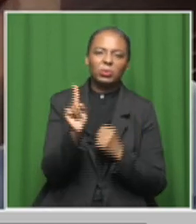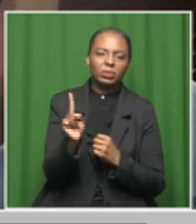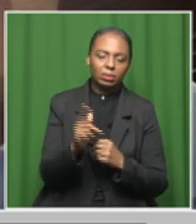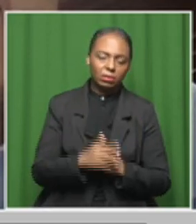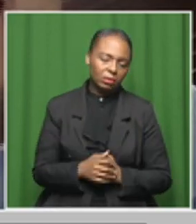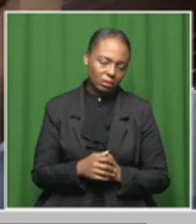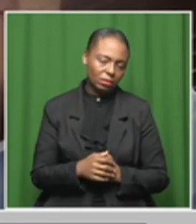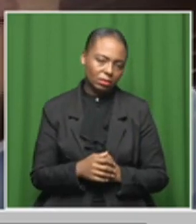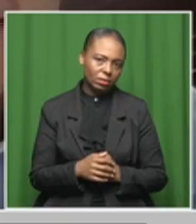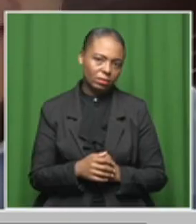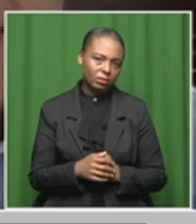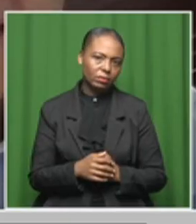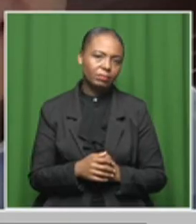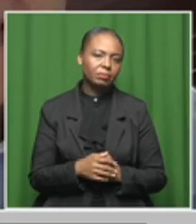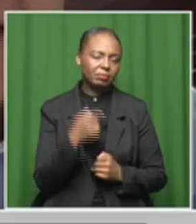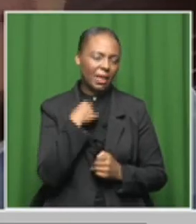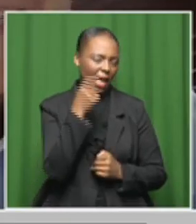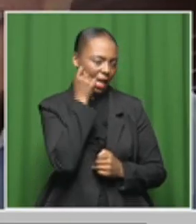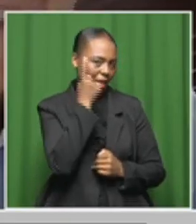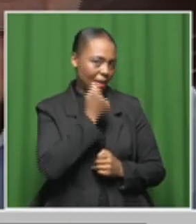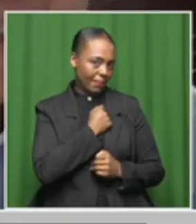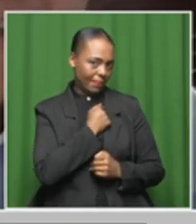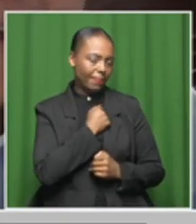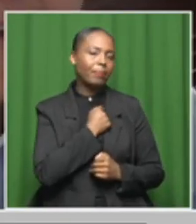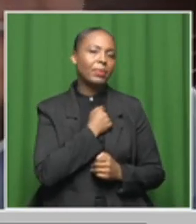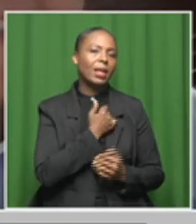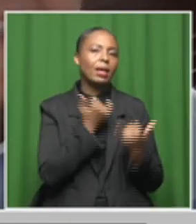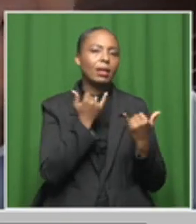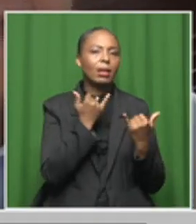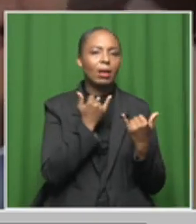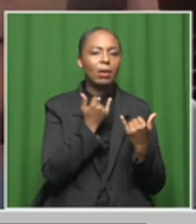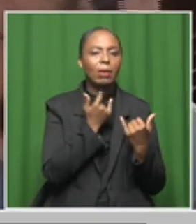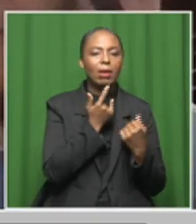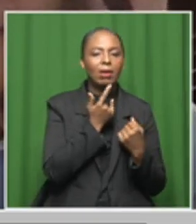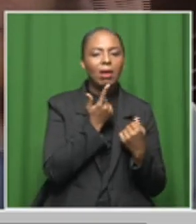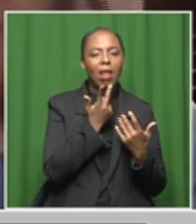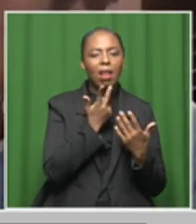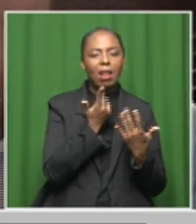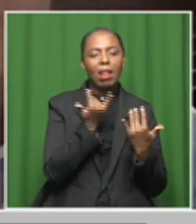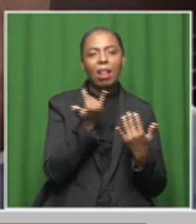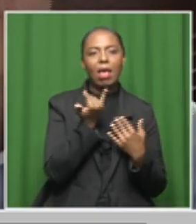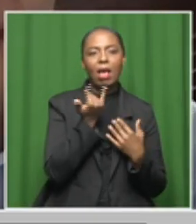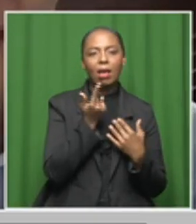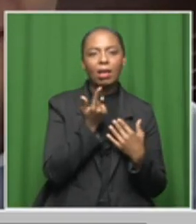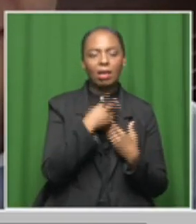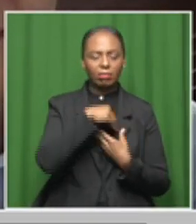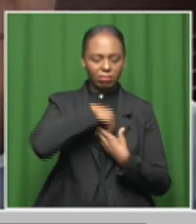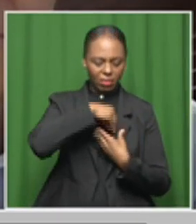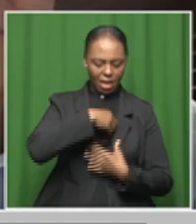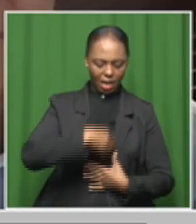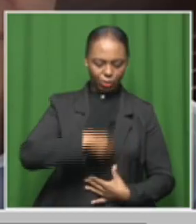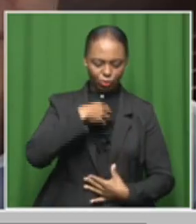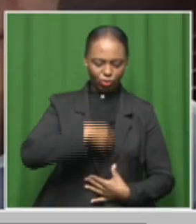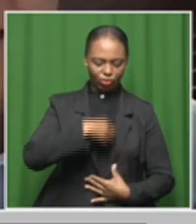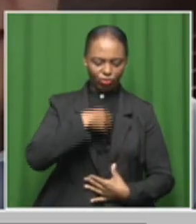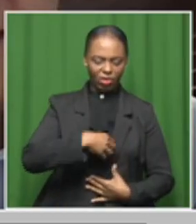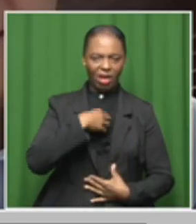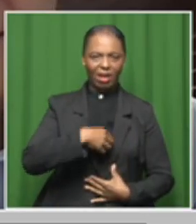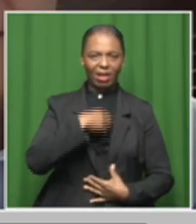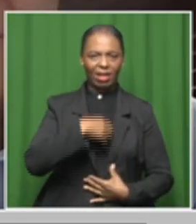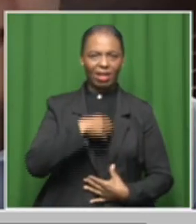Well, the way I sometimes think about it is that you have less of a snotty nose. It's less of that upper respiratory tract